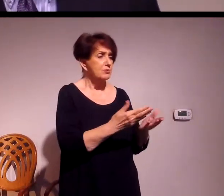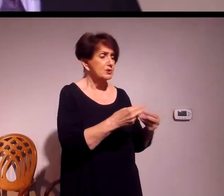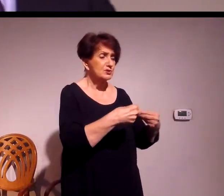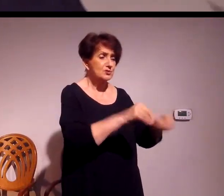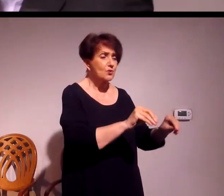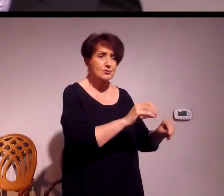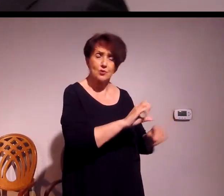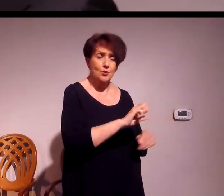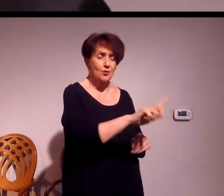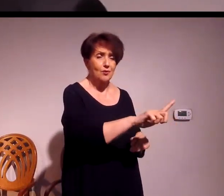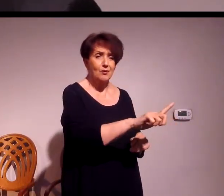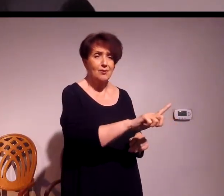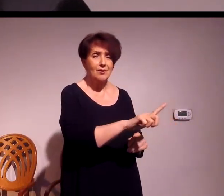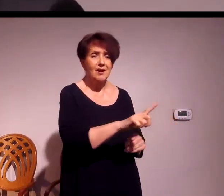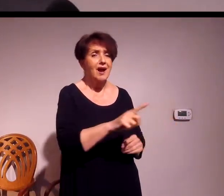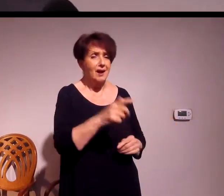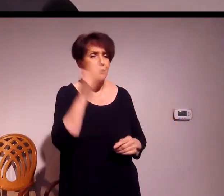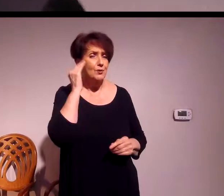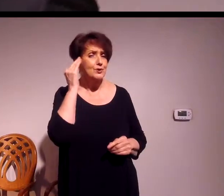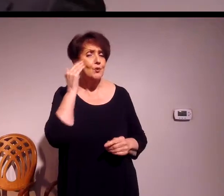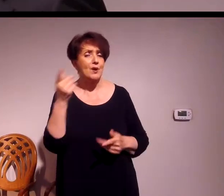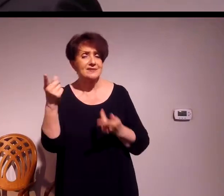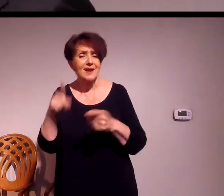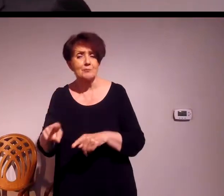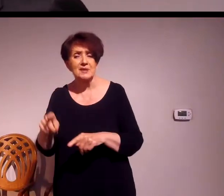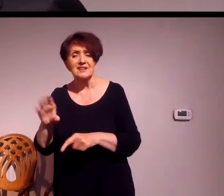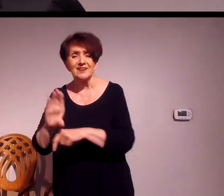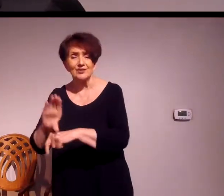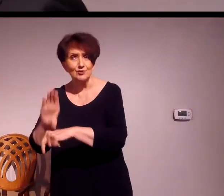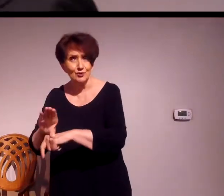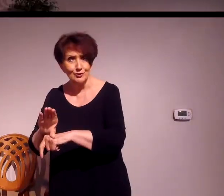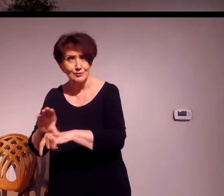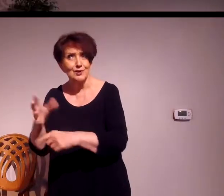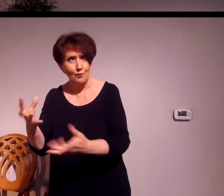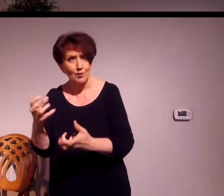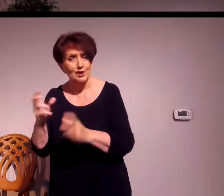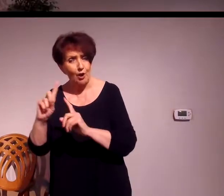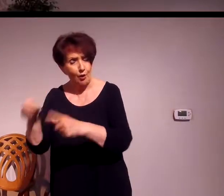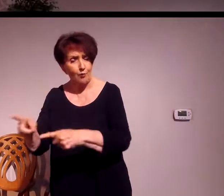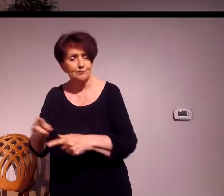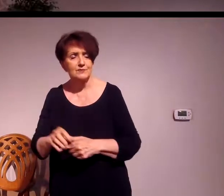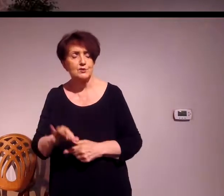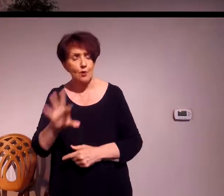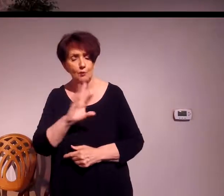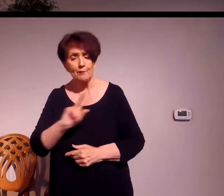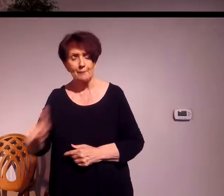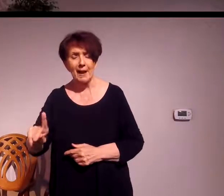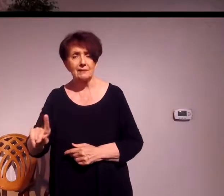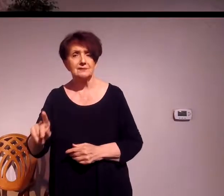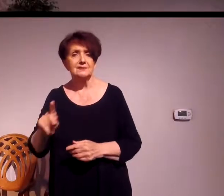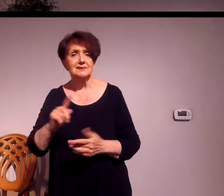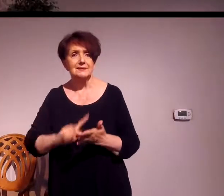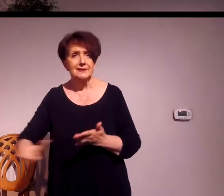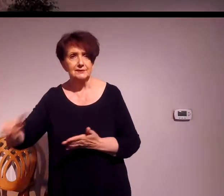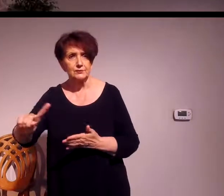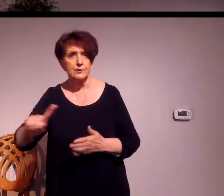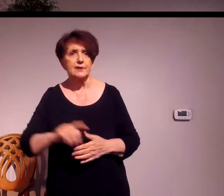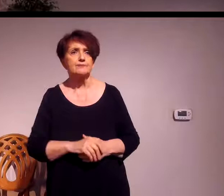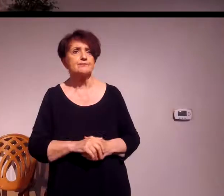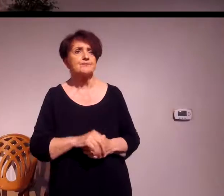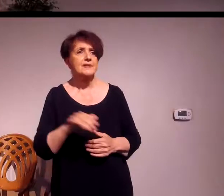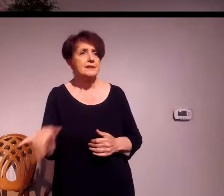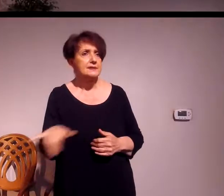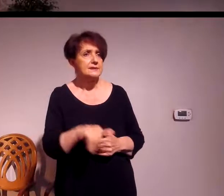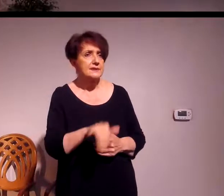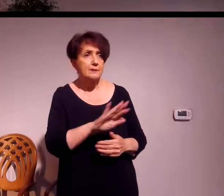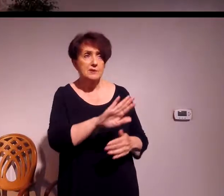cool, I mean, what's going on here on Sunday morning? I got to check it out. So I went back on a Sunday, and I did just like all of us do when we're visiting